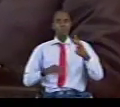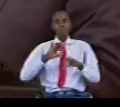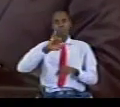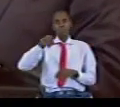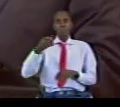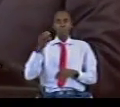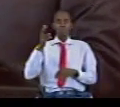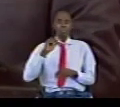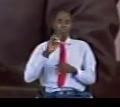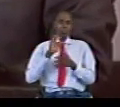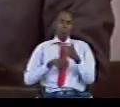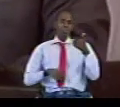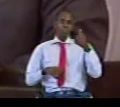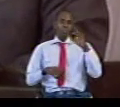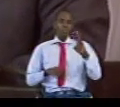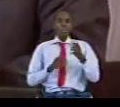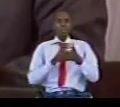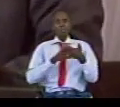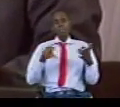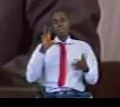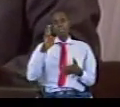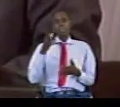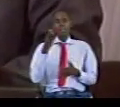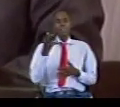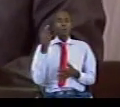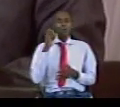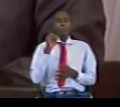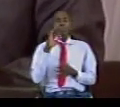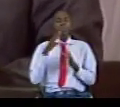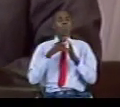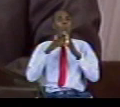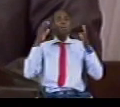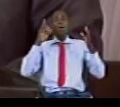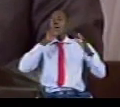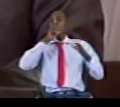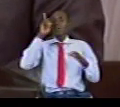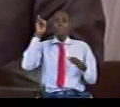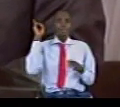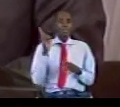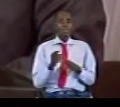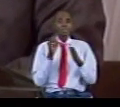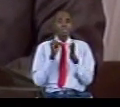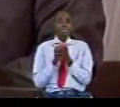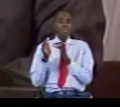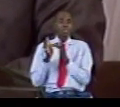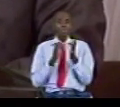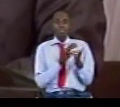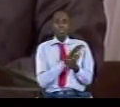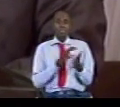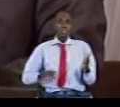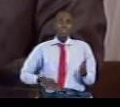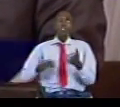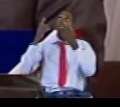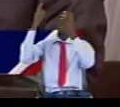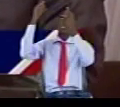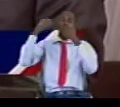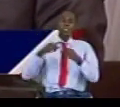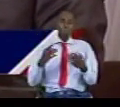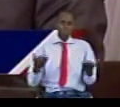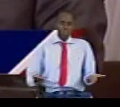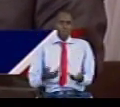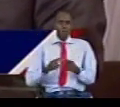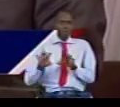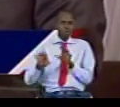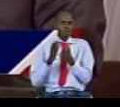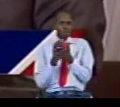verse 7. There was so much assurance, and it was so definite that Jesus Christ, he came here to do something. And what